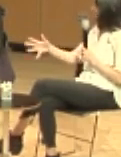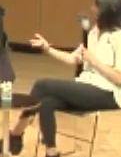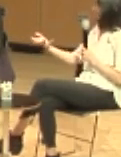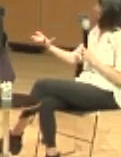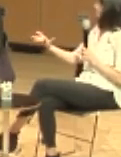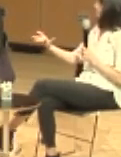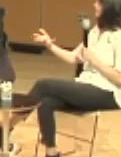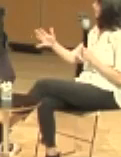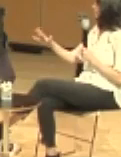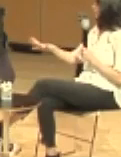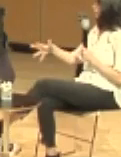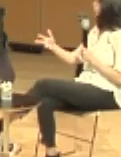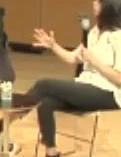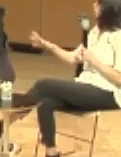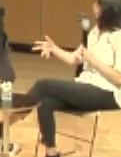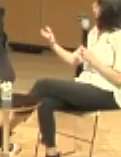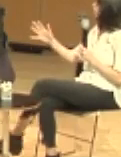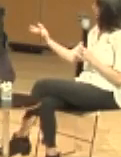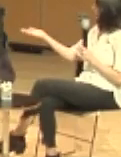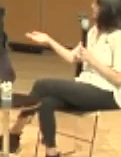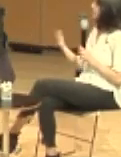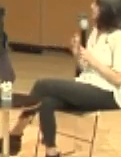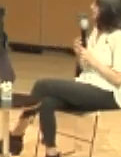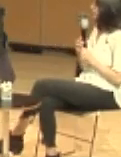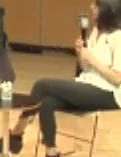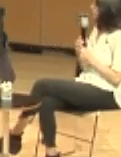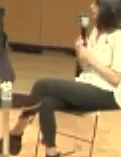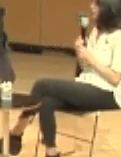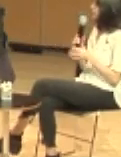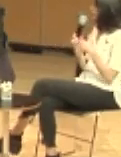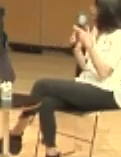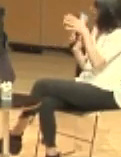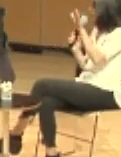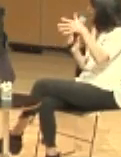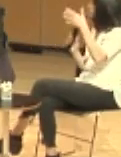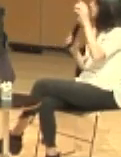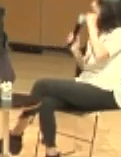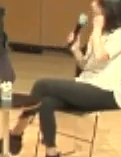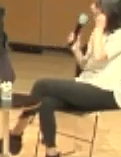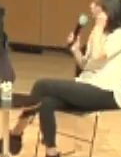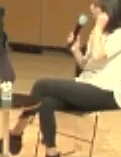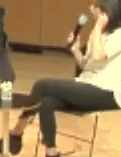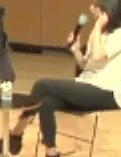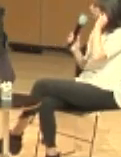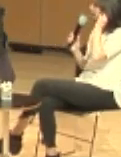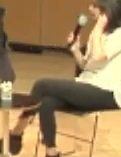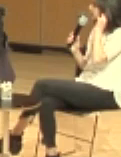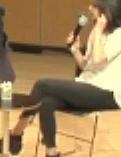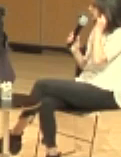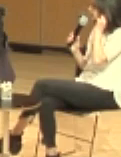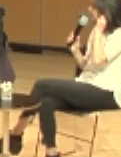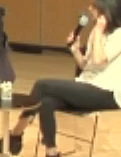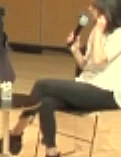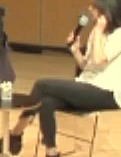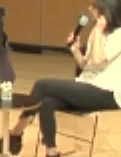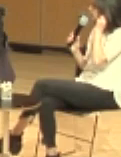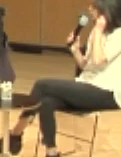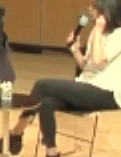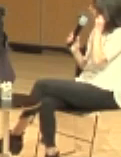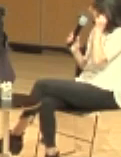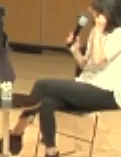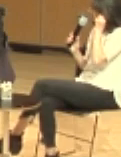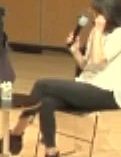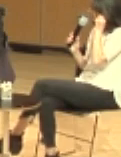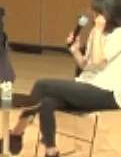to writing in nun the way that there is a politics in the novel world to writing in